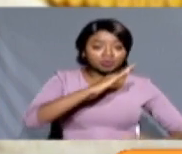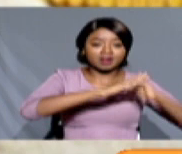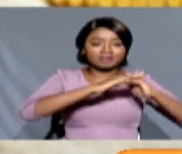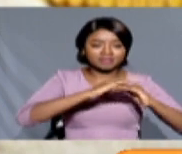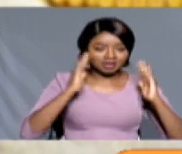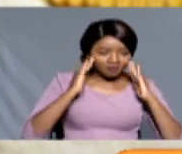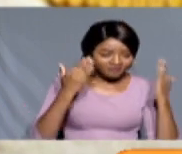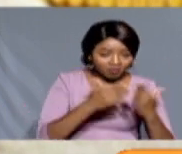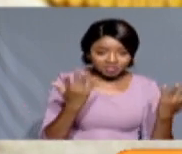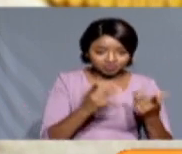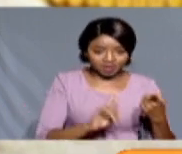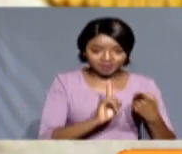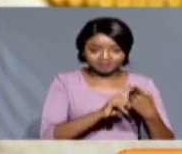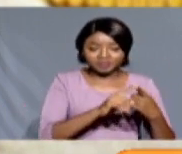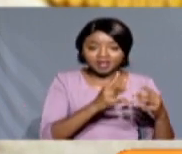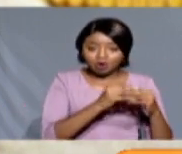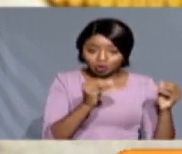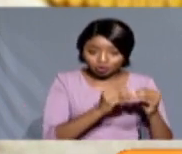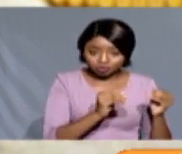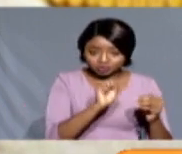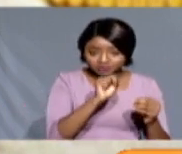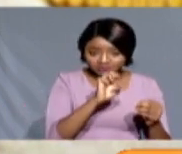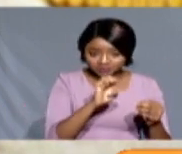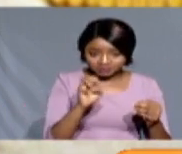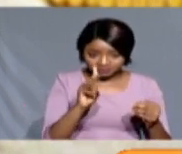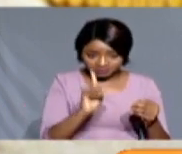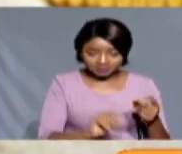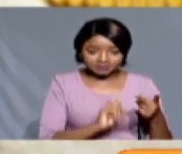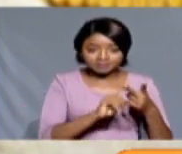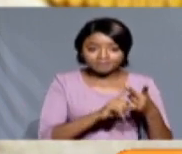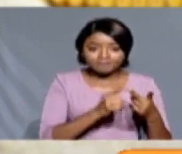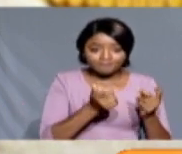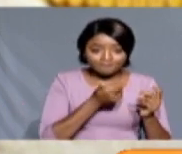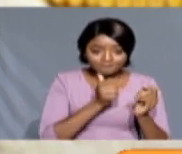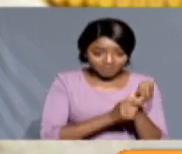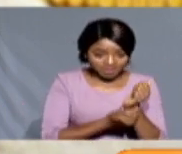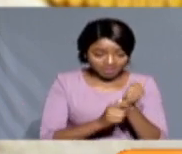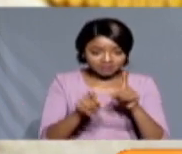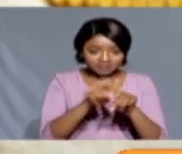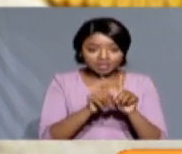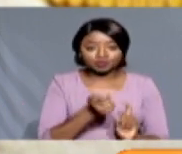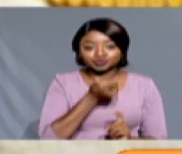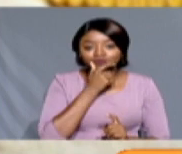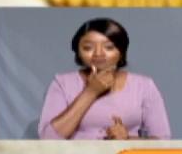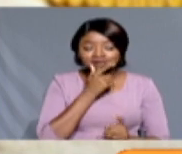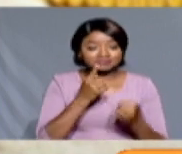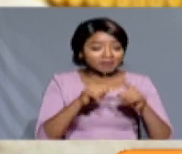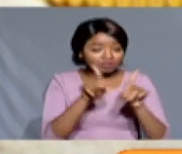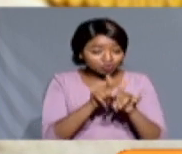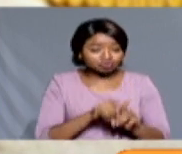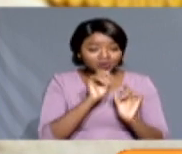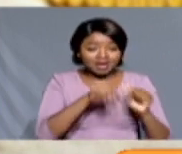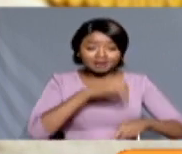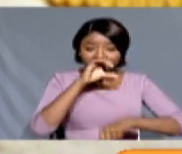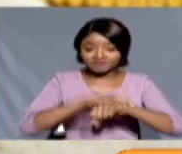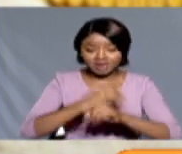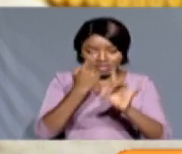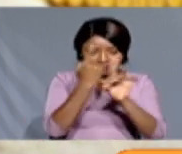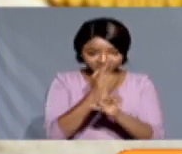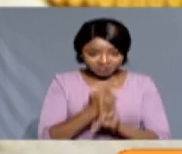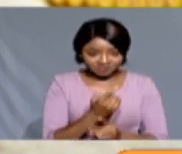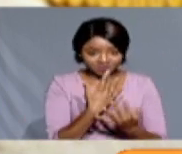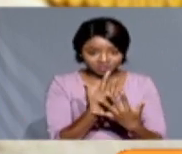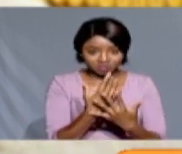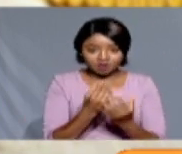maize, cottonseed, peanuts, and tree nuts. Well, post-harvest contamination can be found in a variety of other crops such